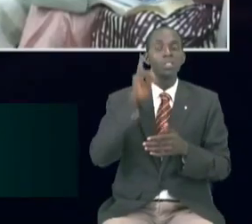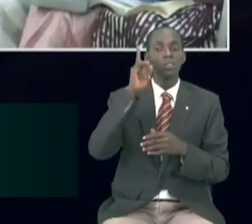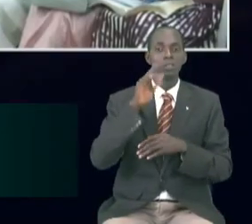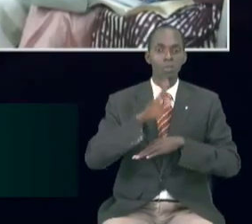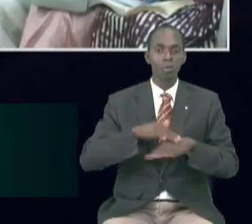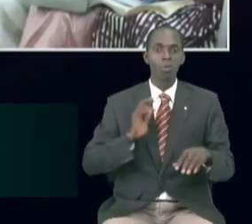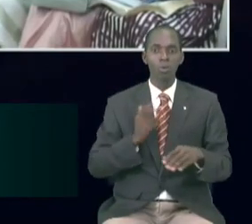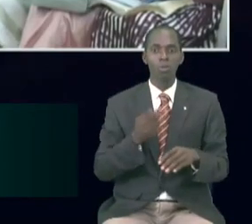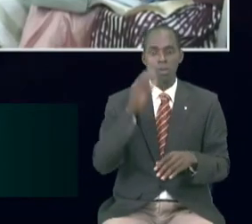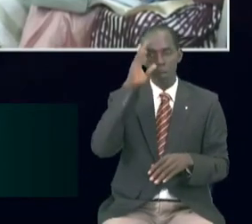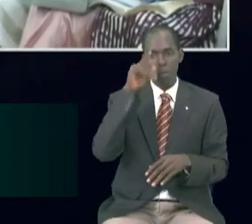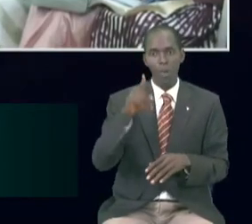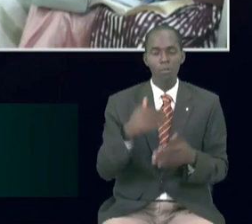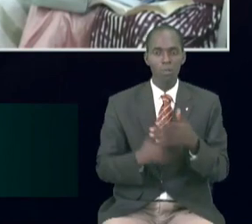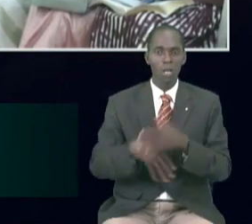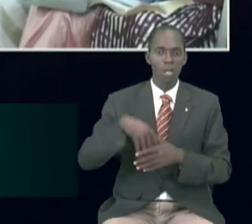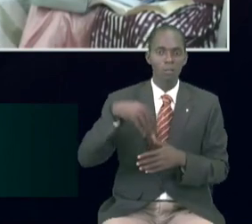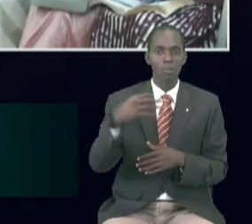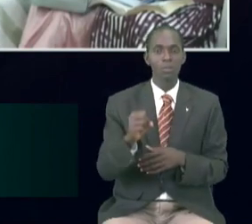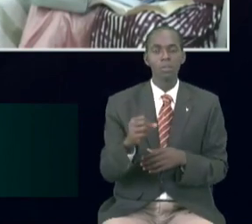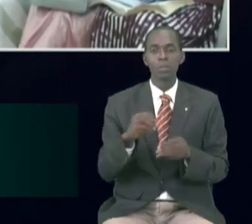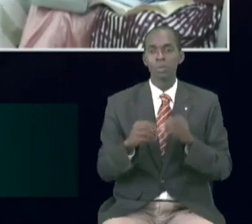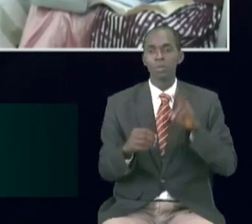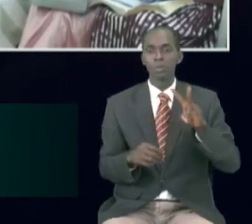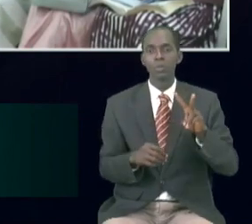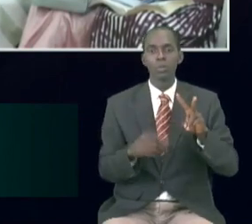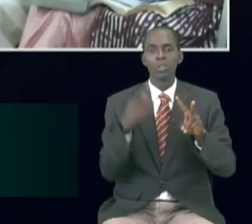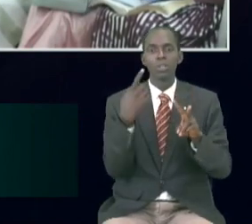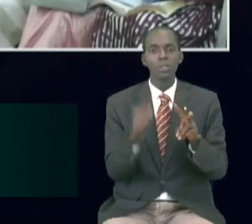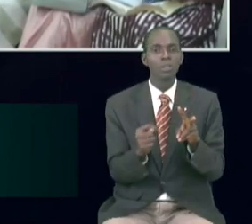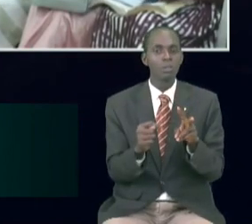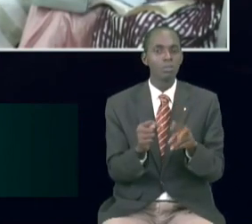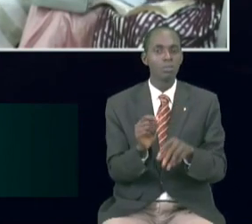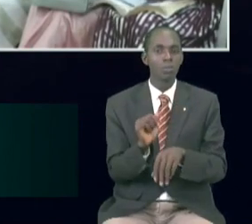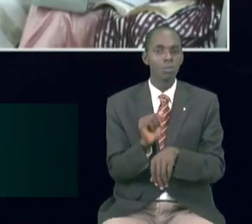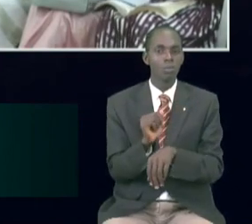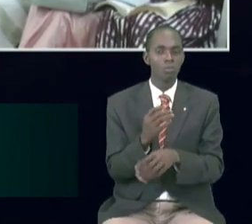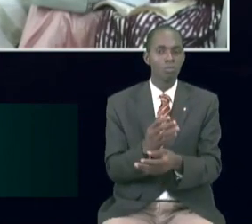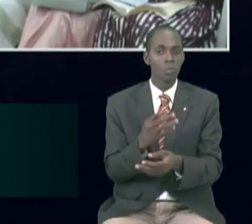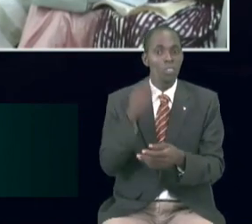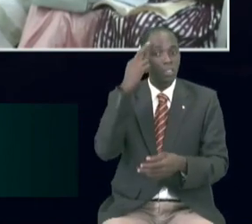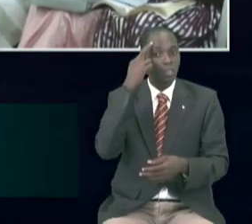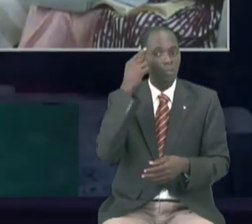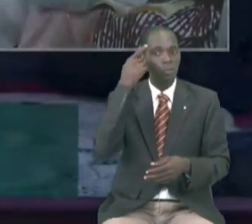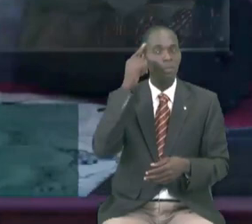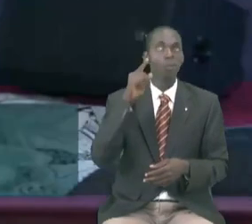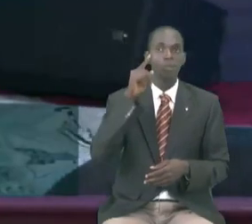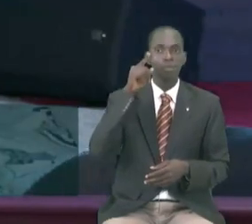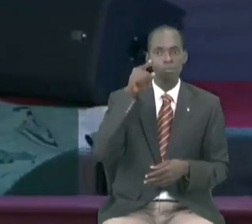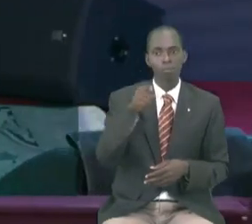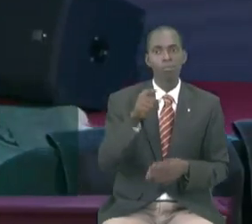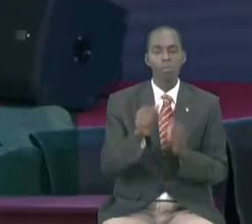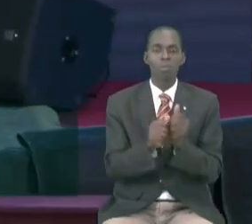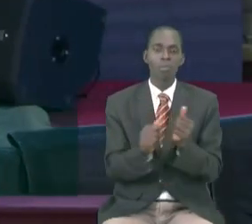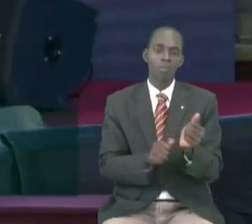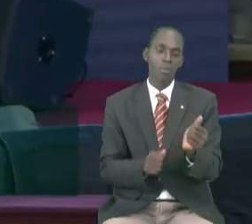our backsliding. Number 3 is the consequence of his behavior. The consequence of